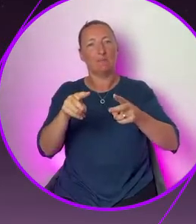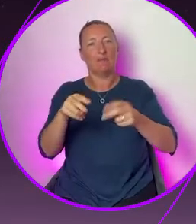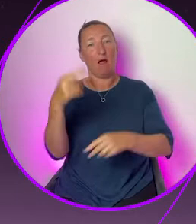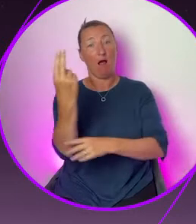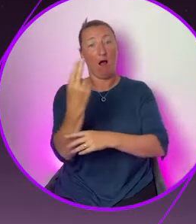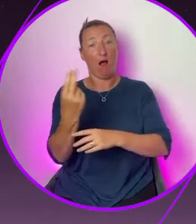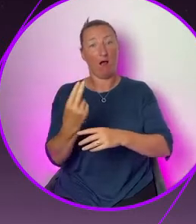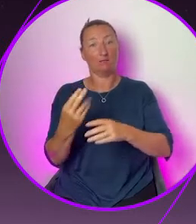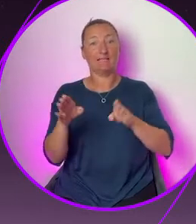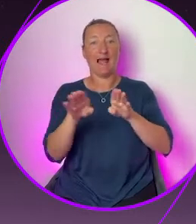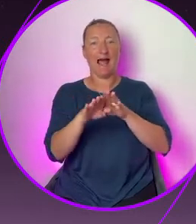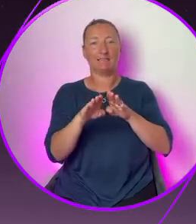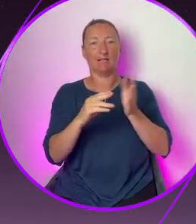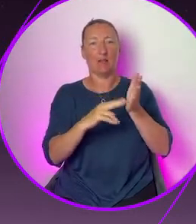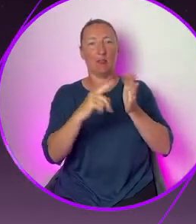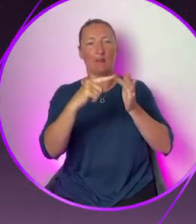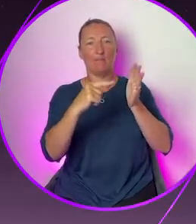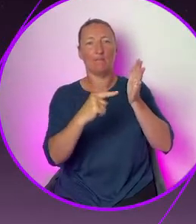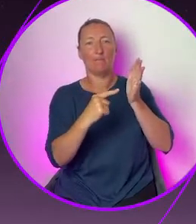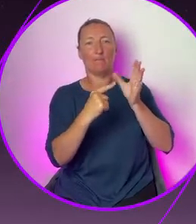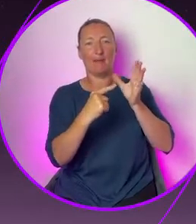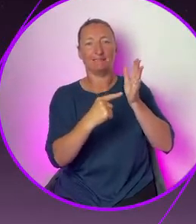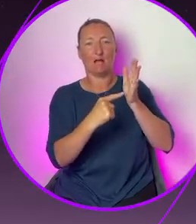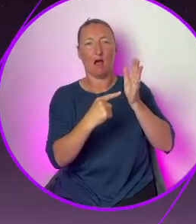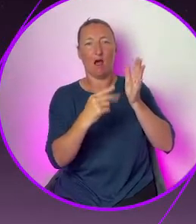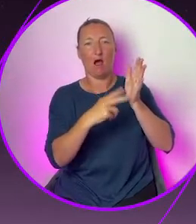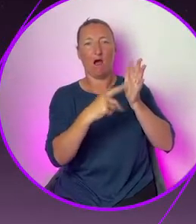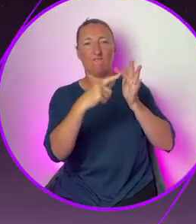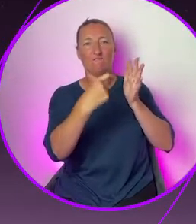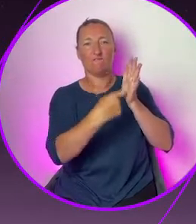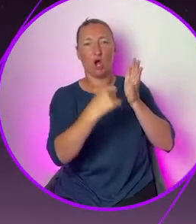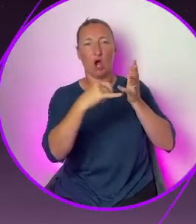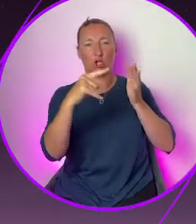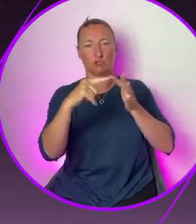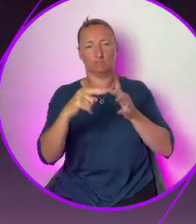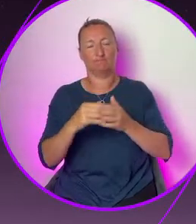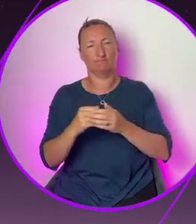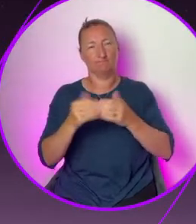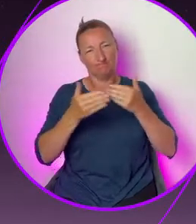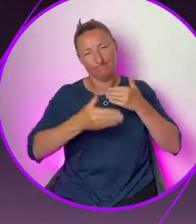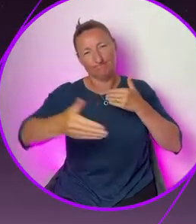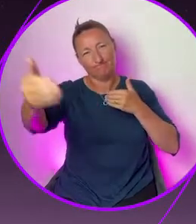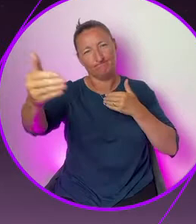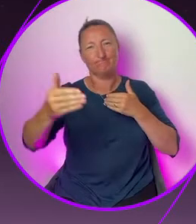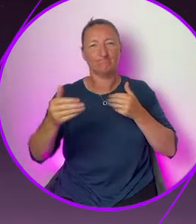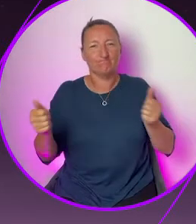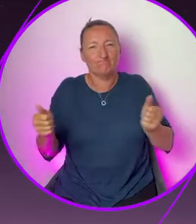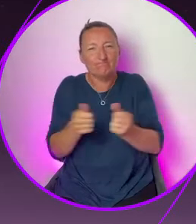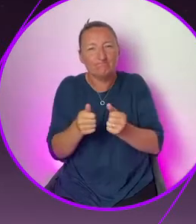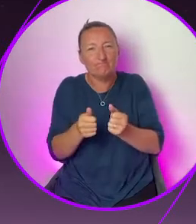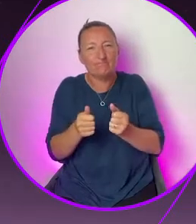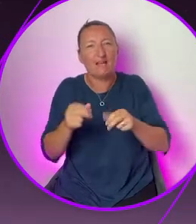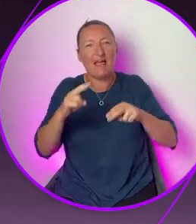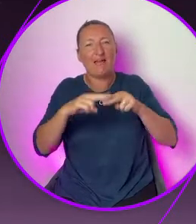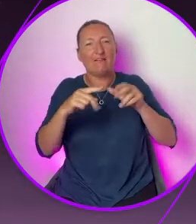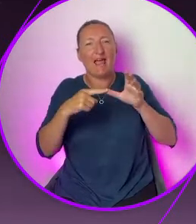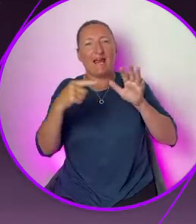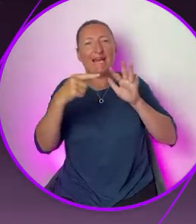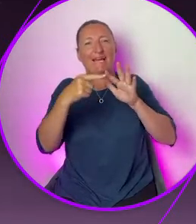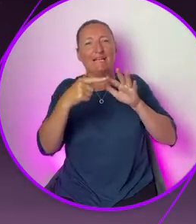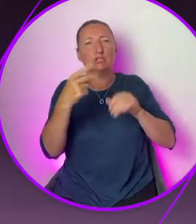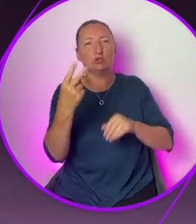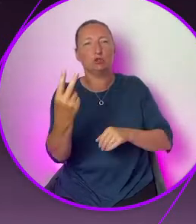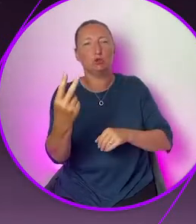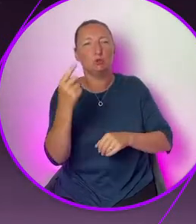Metaverse. We will get that right at some point. From now on, we will refer to this throughout the presentation as Faye 2. I am Kay